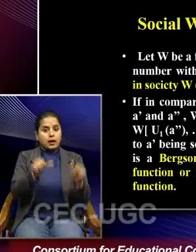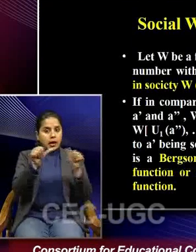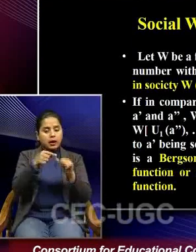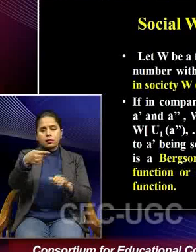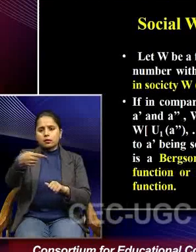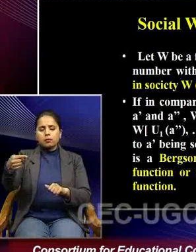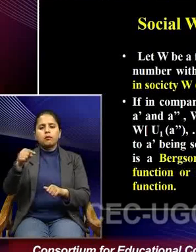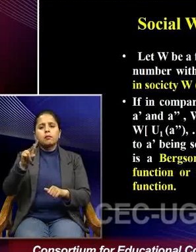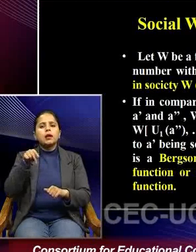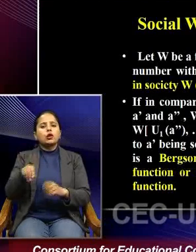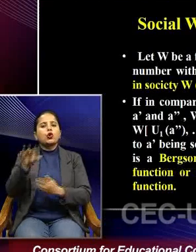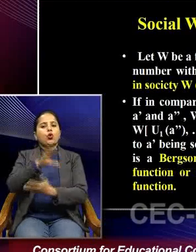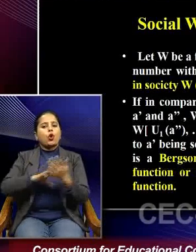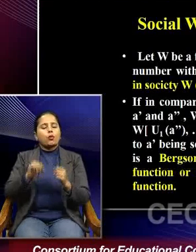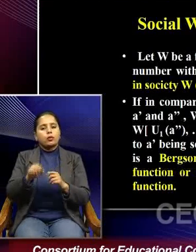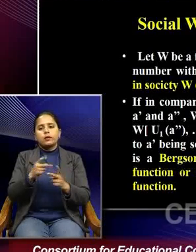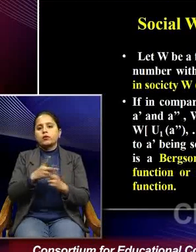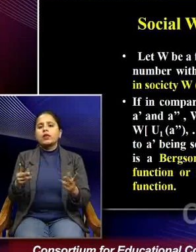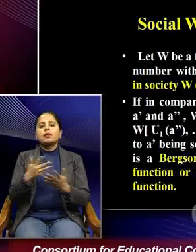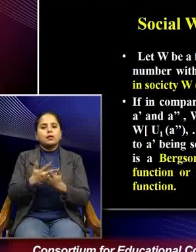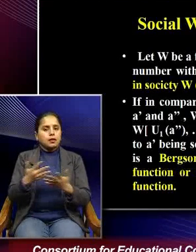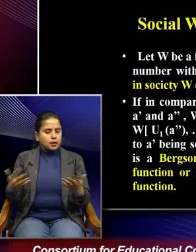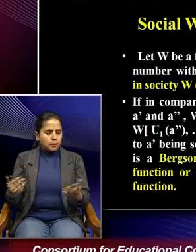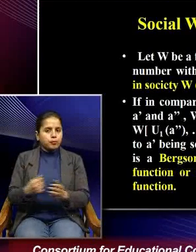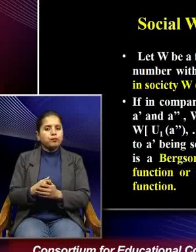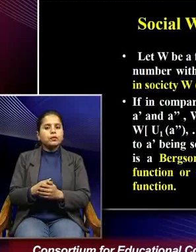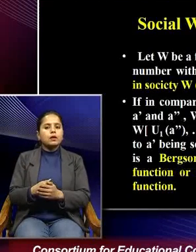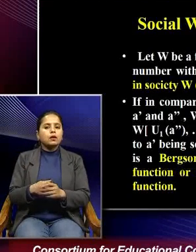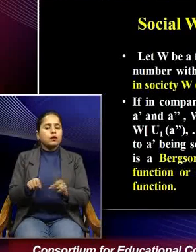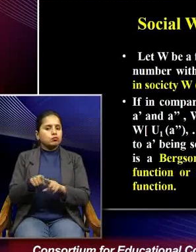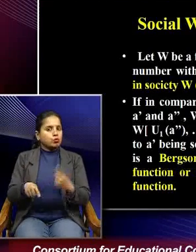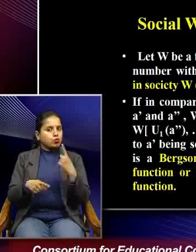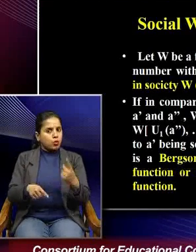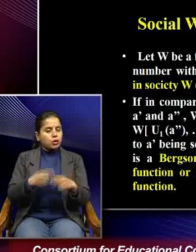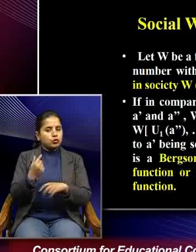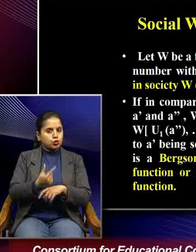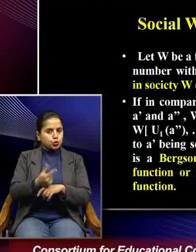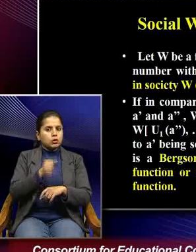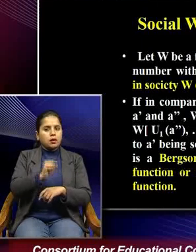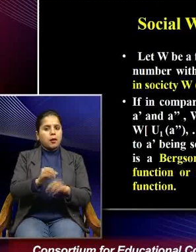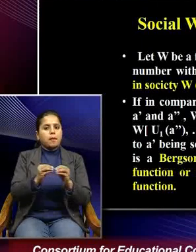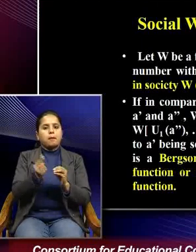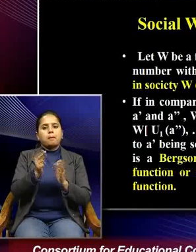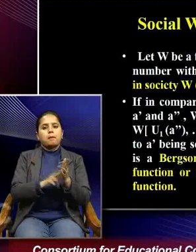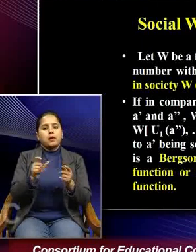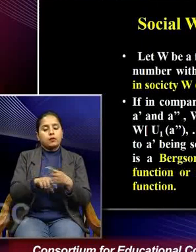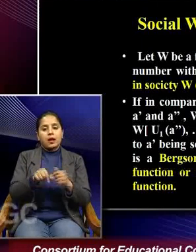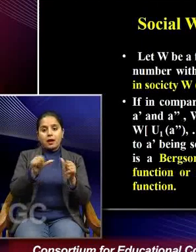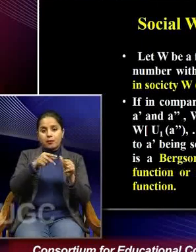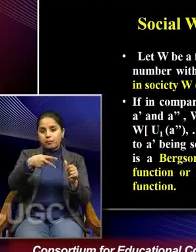dash is a combination of various commodities of one consumption bundle, and A double dash is